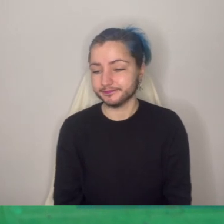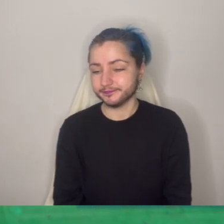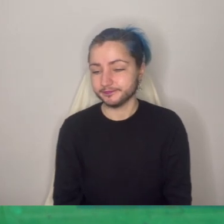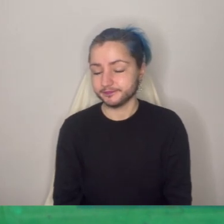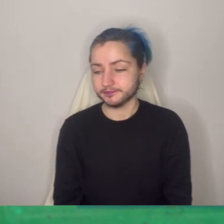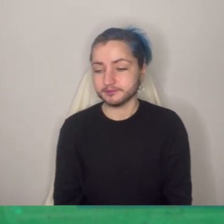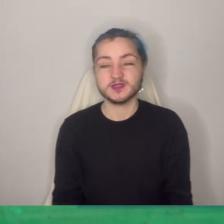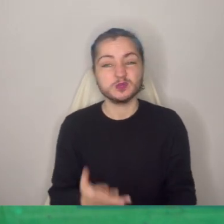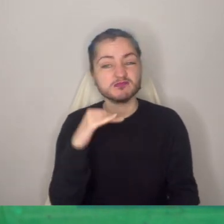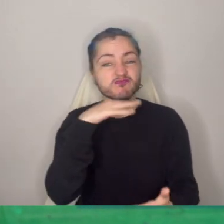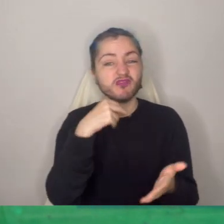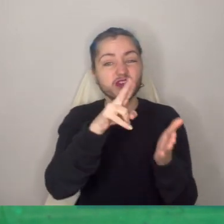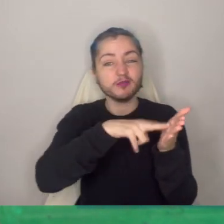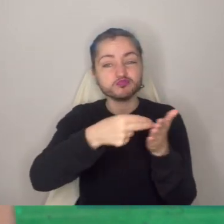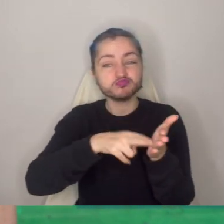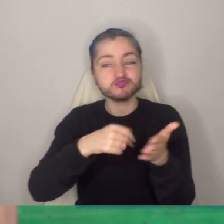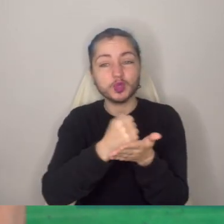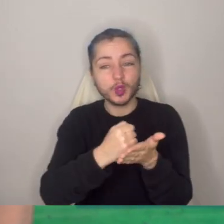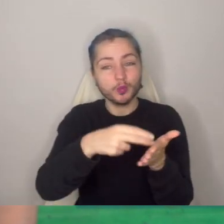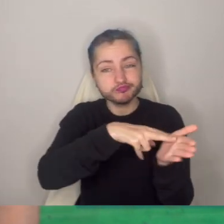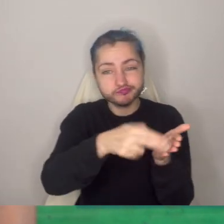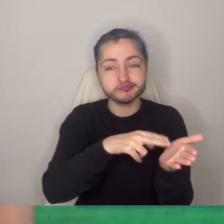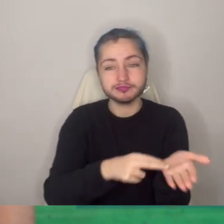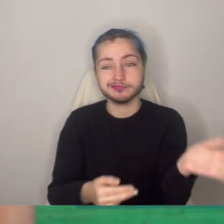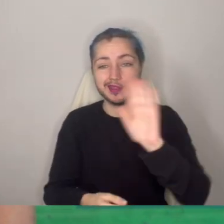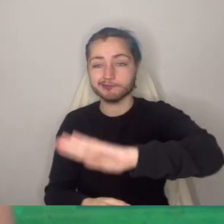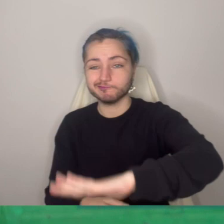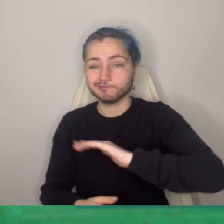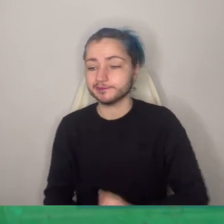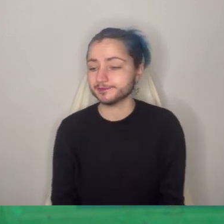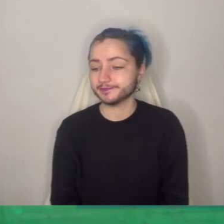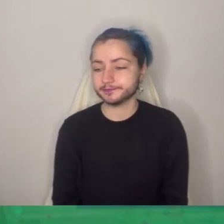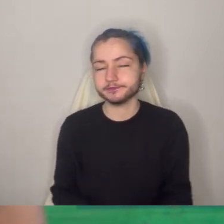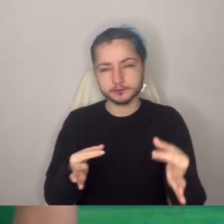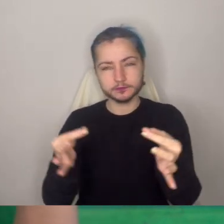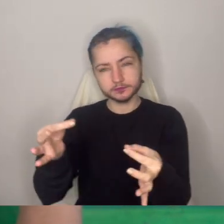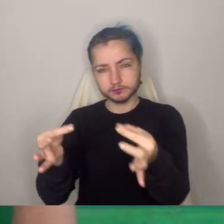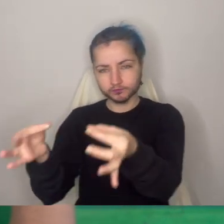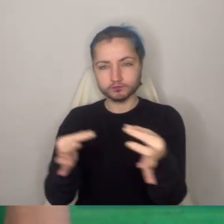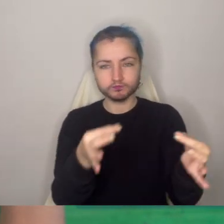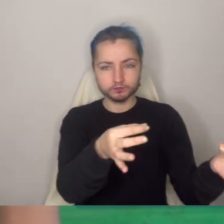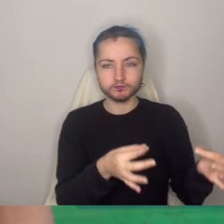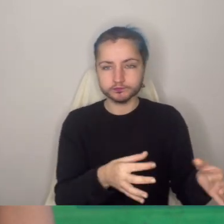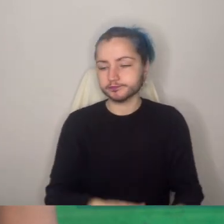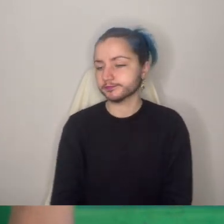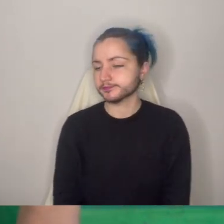Again, just paint it roughly with the glue and place the clouds wherever you want.